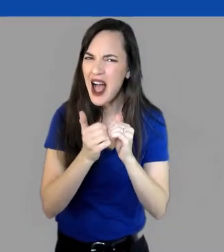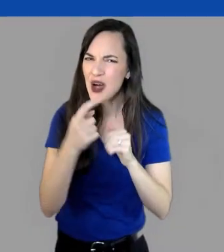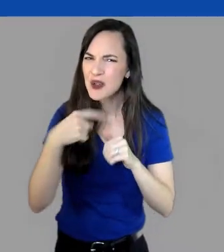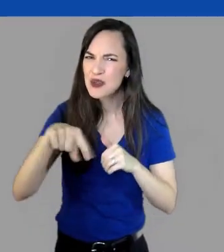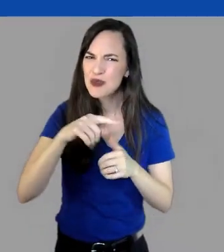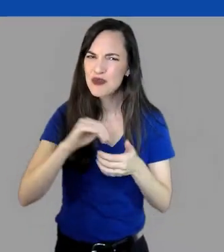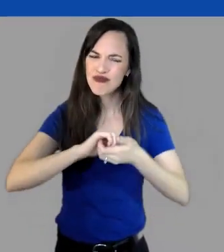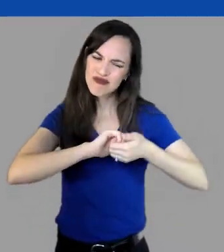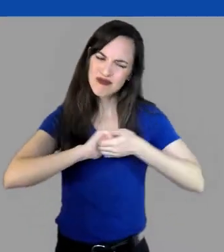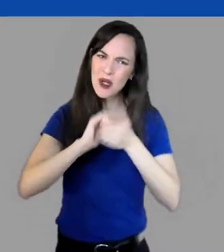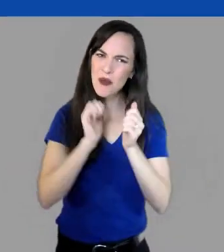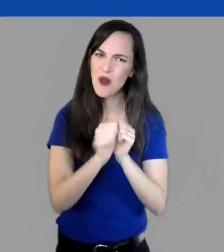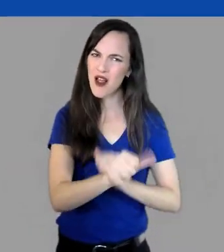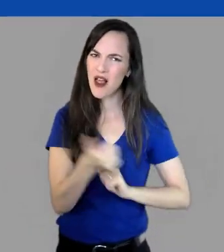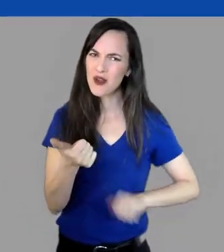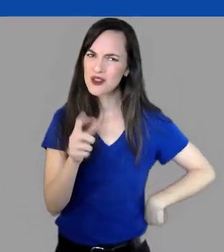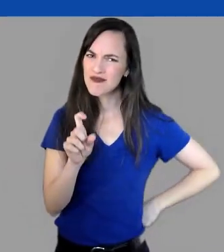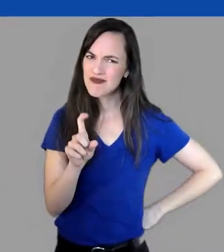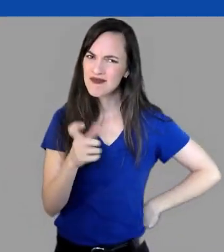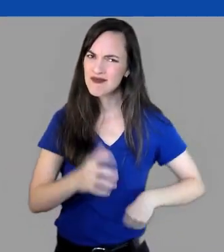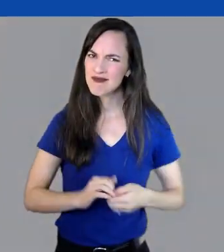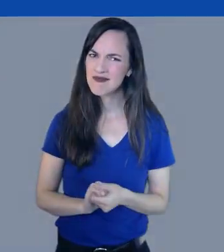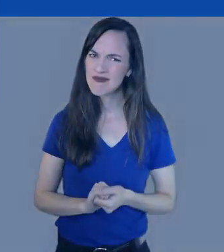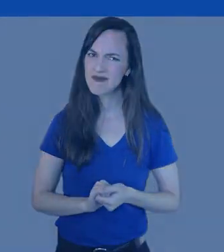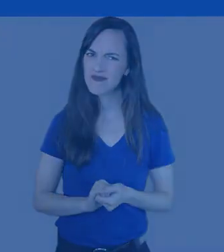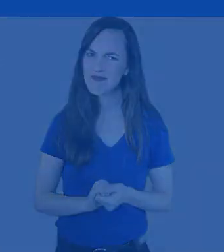But how do you collaborate with others?